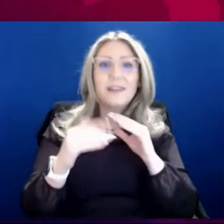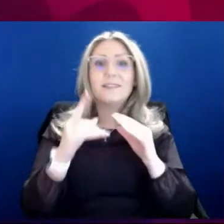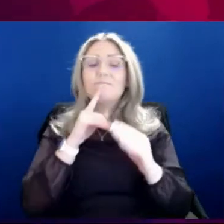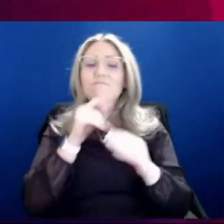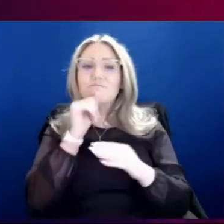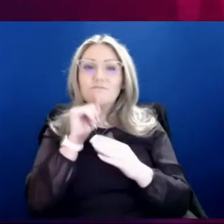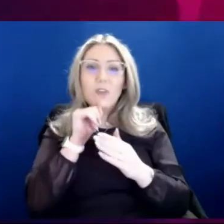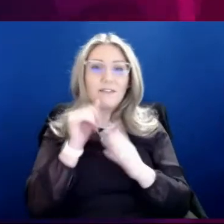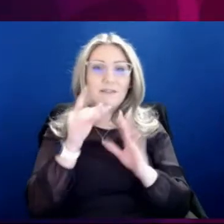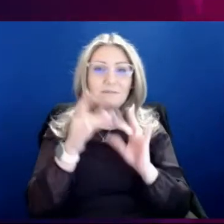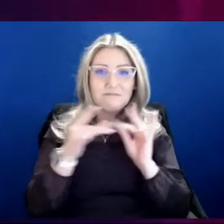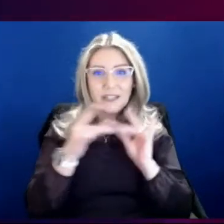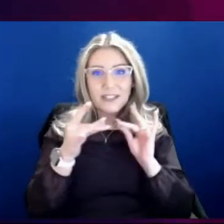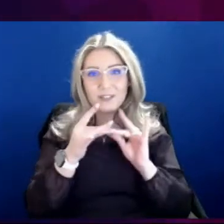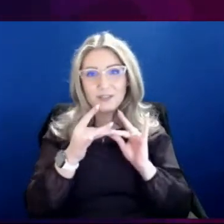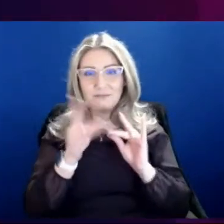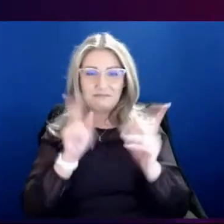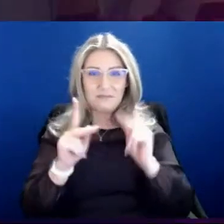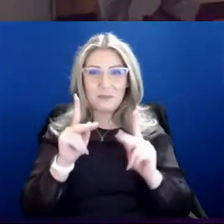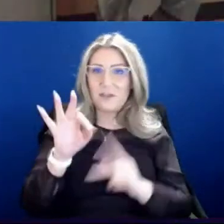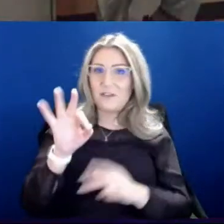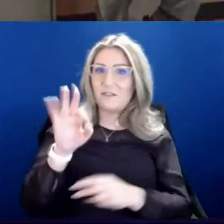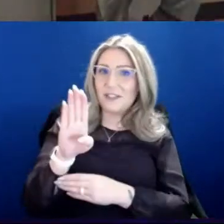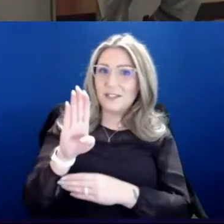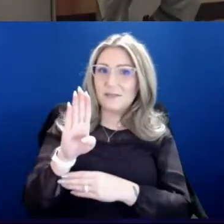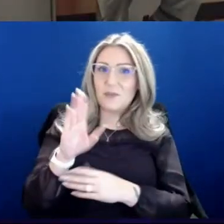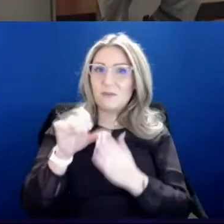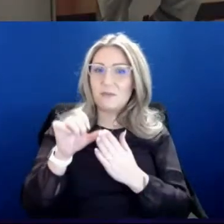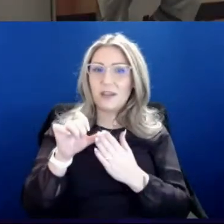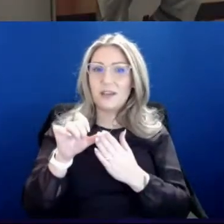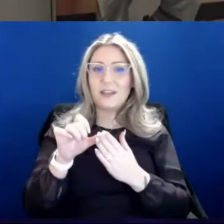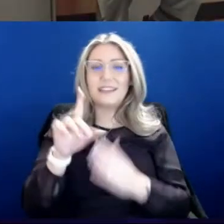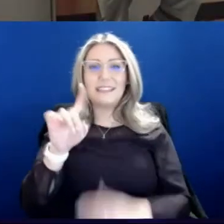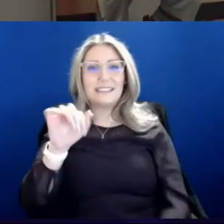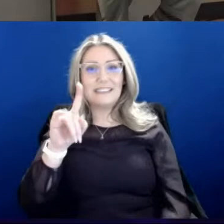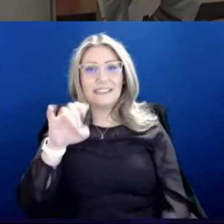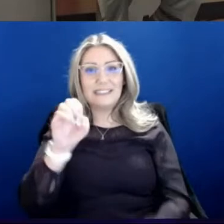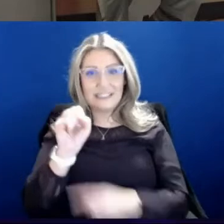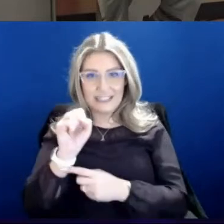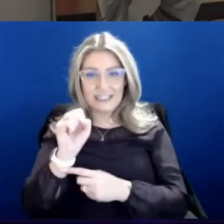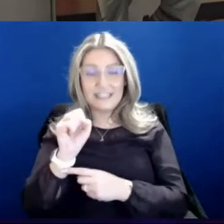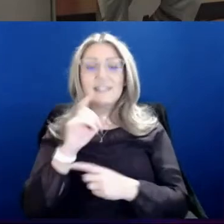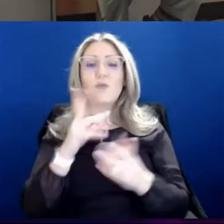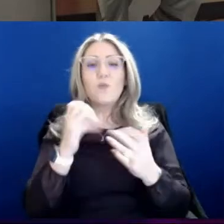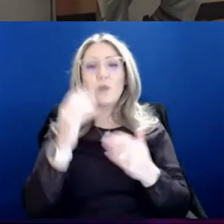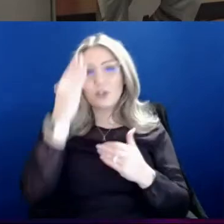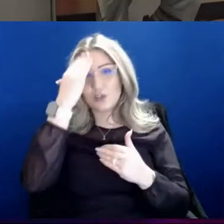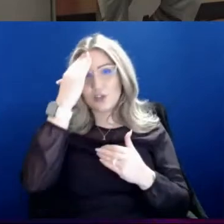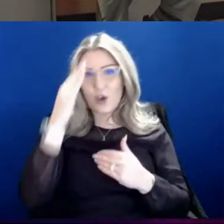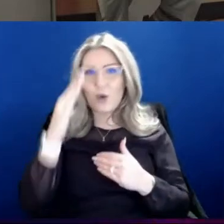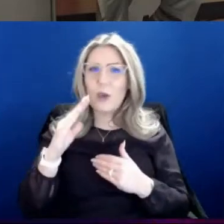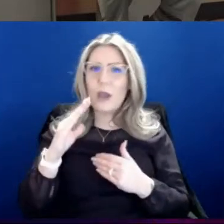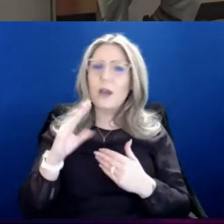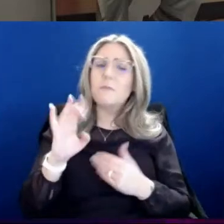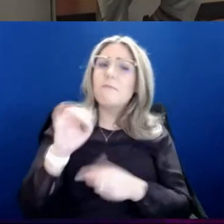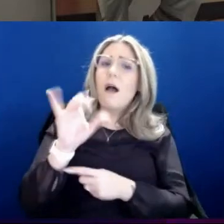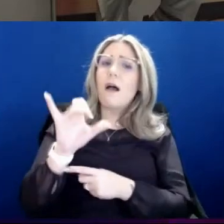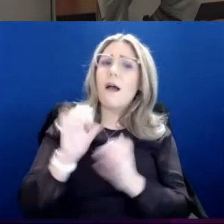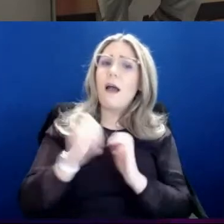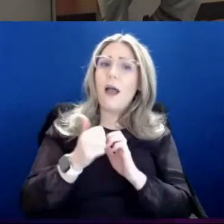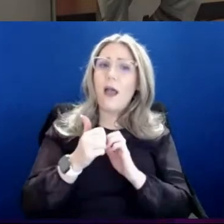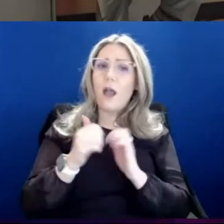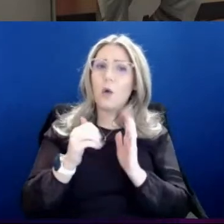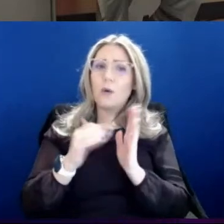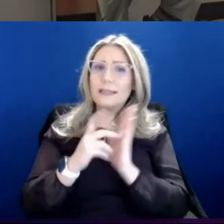people on my Facebook page. So I want to start with Denise. Denise wants to know, Becky, how has being a cancer